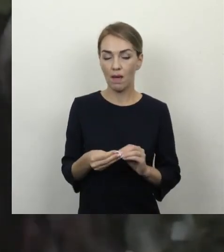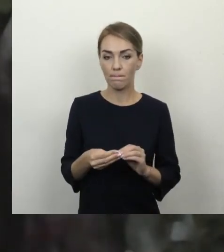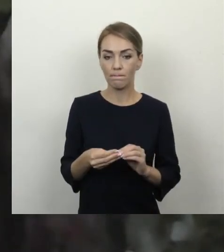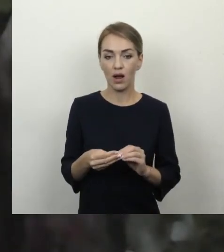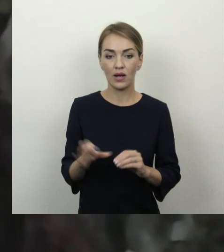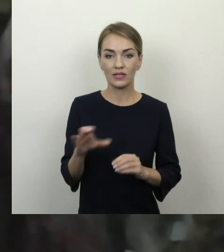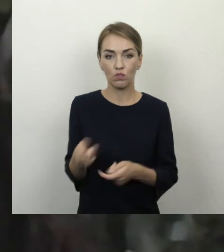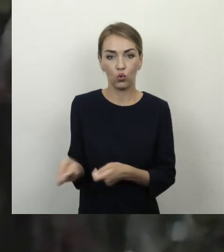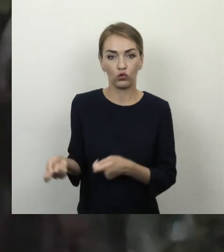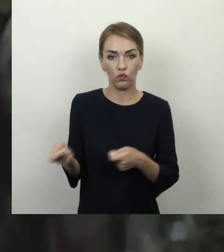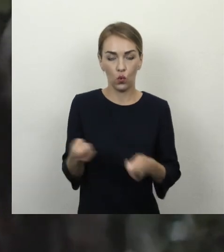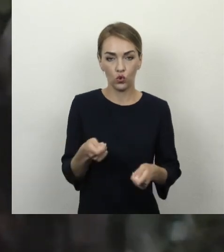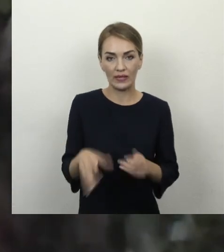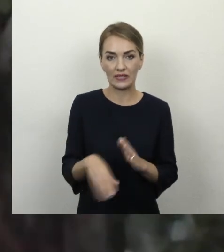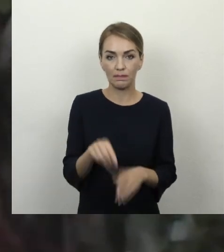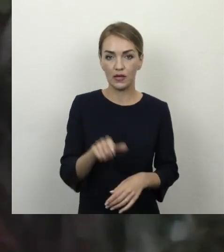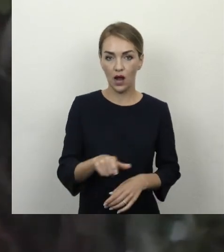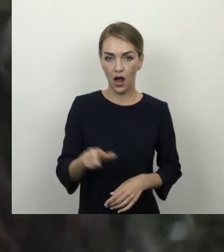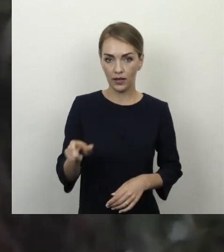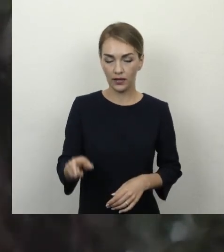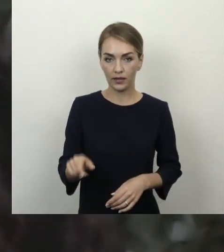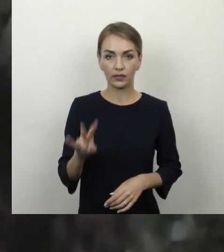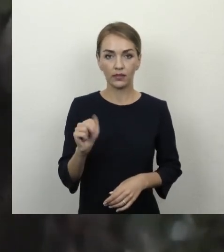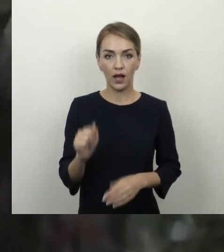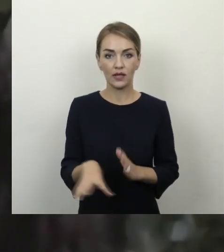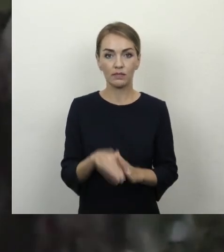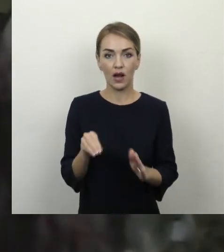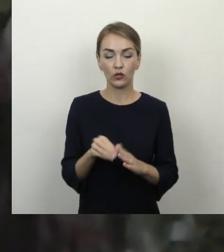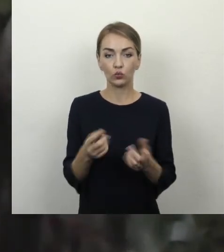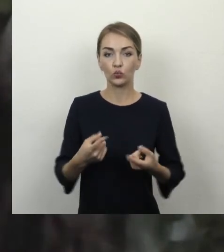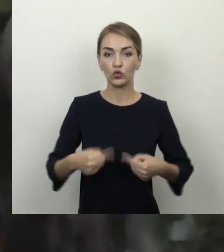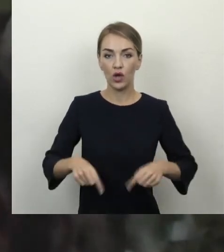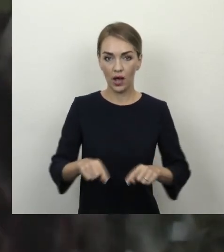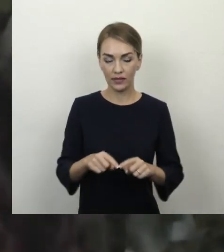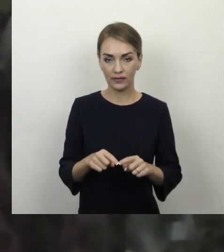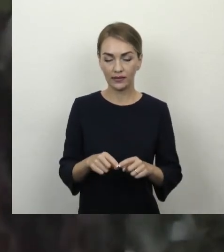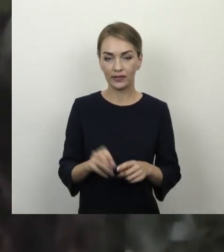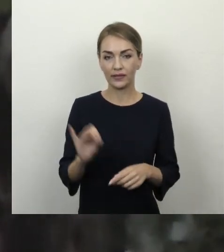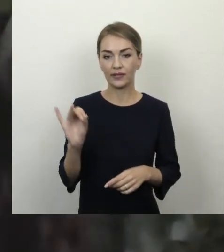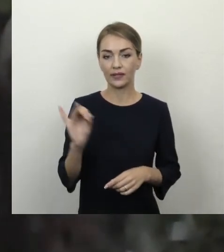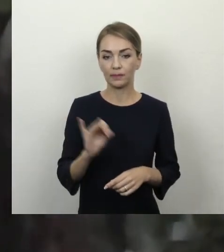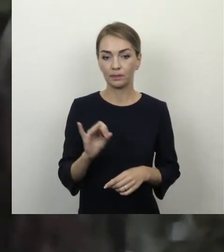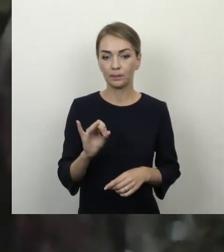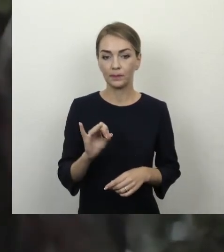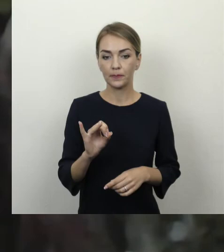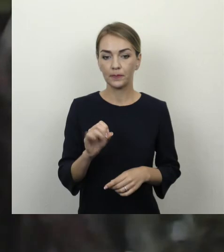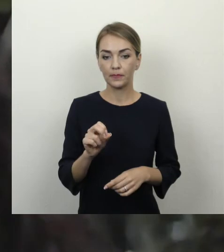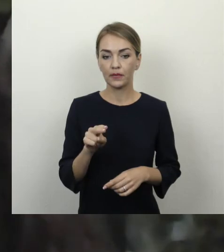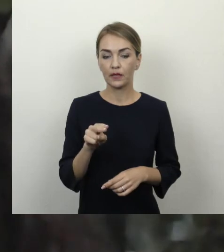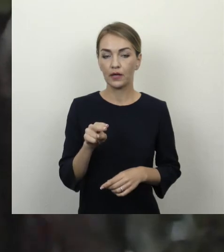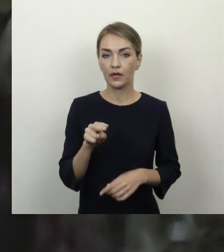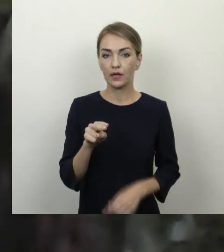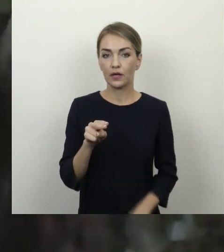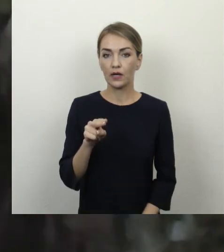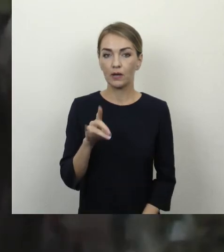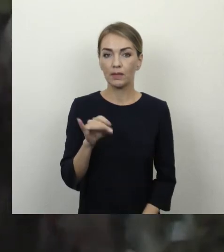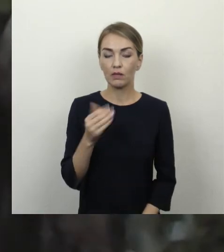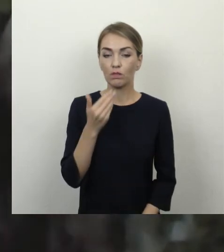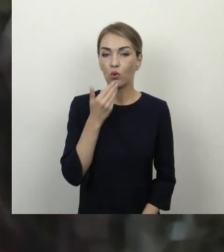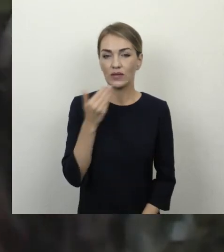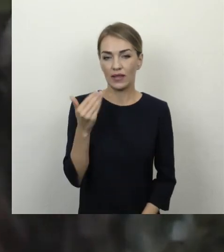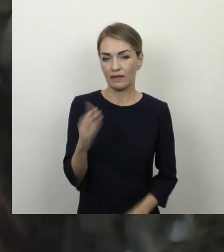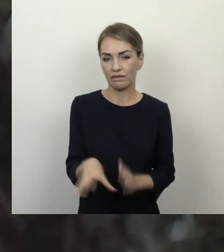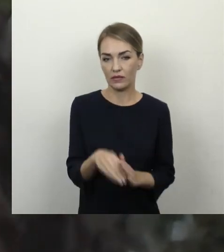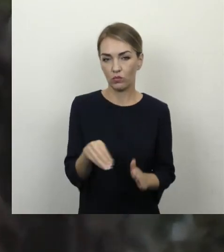Moldova we have an issue when the voters are actually delivered to the